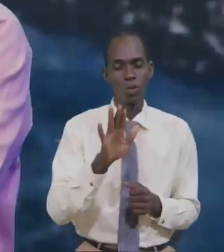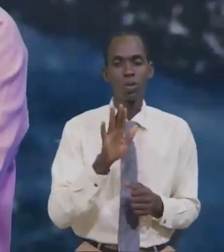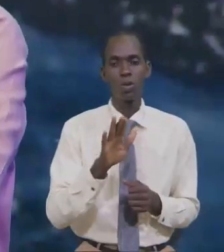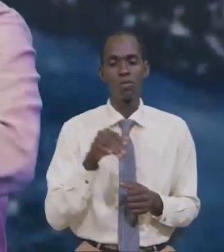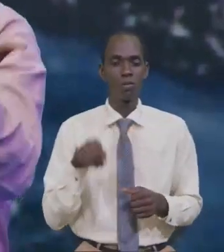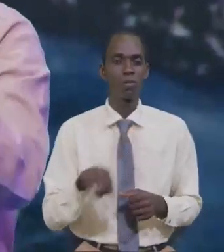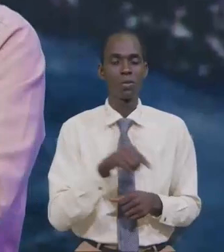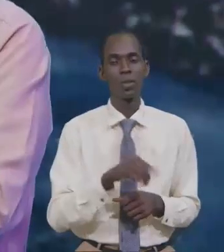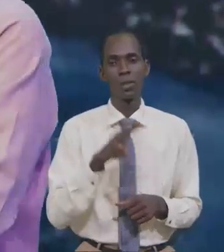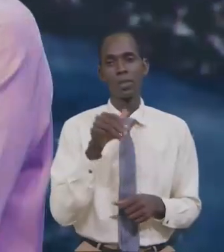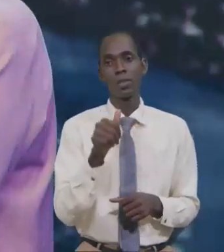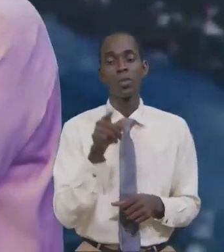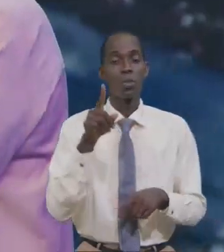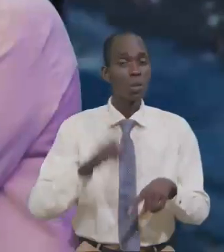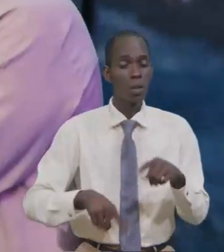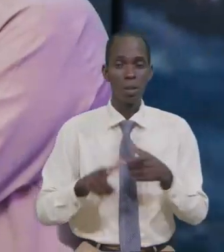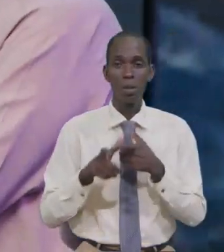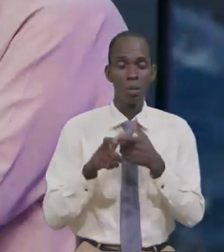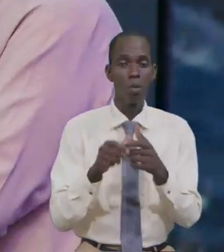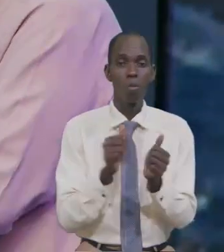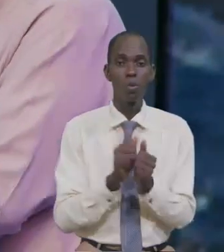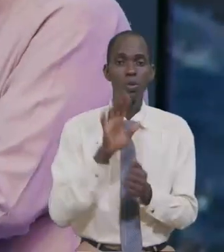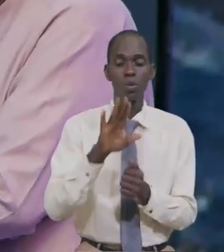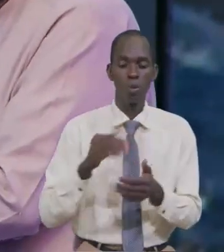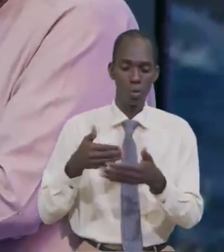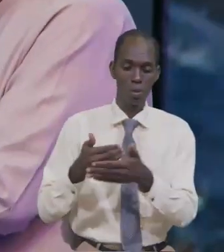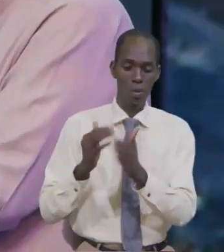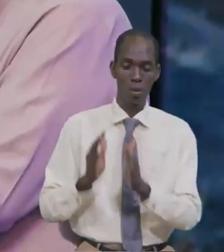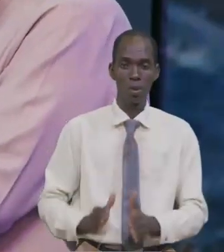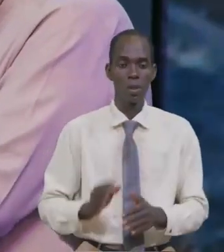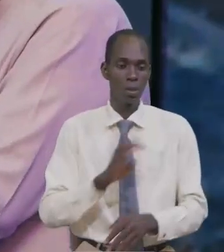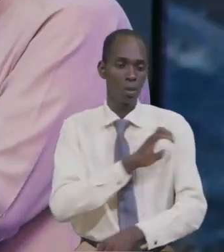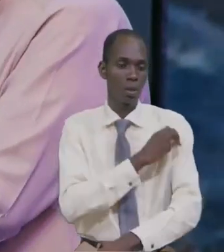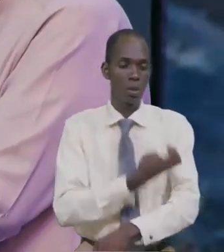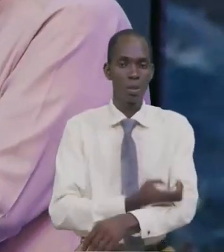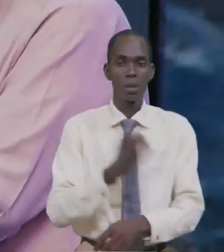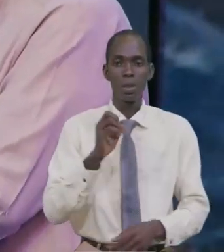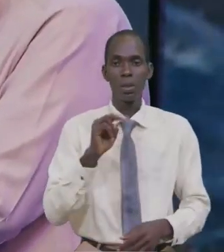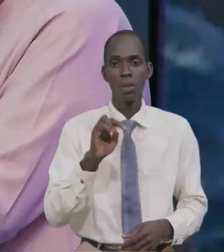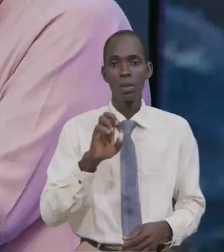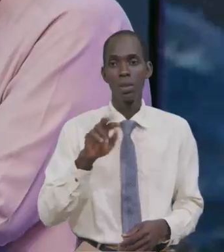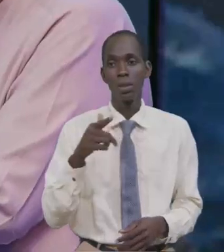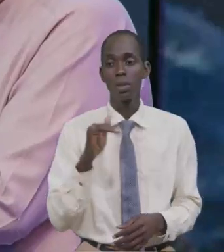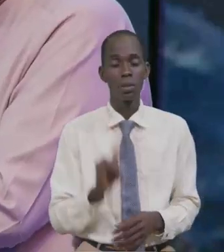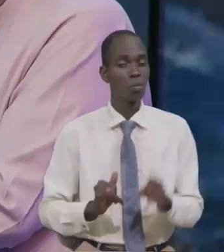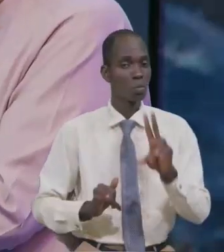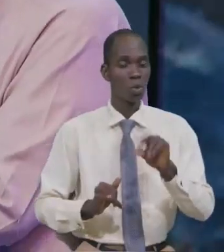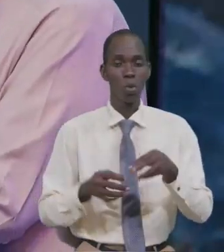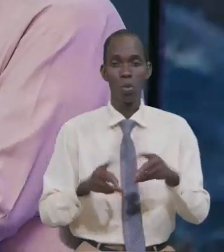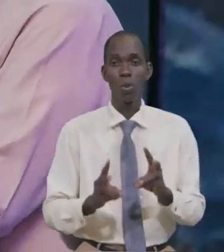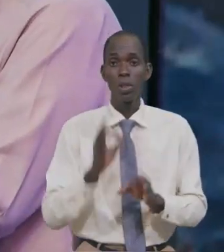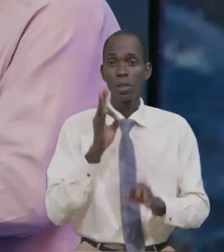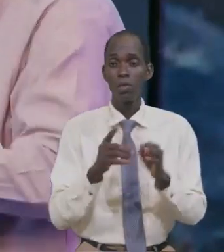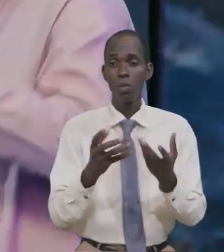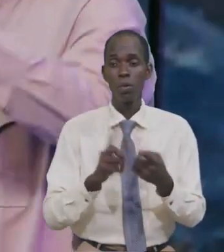anyway, if you're going to run in the physical, in the moral, in the spiritual, in